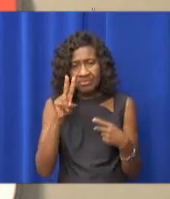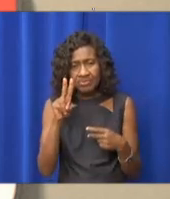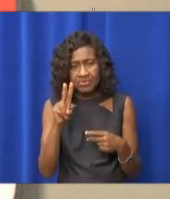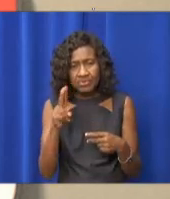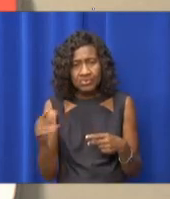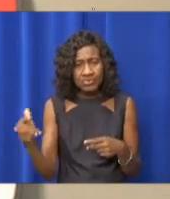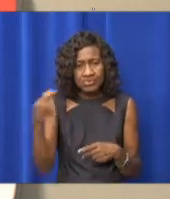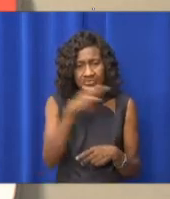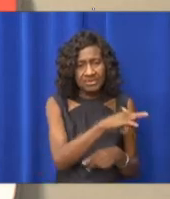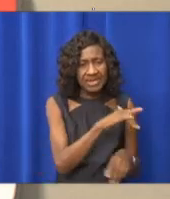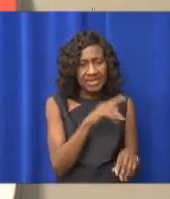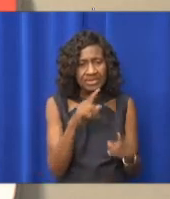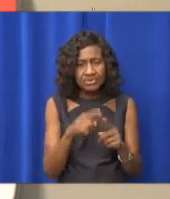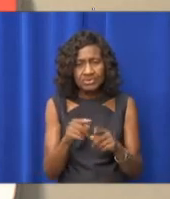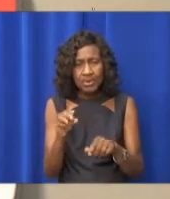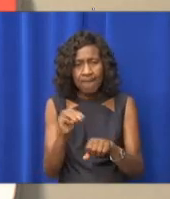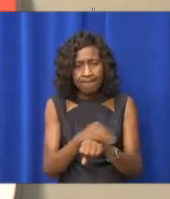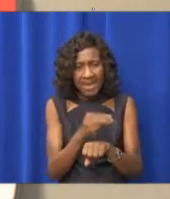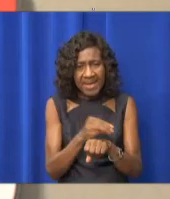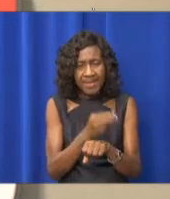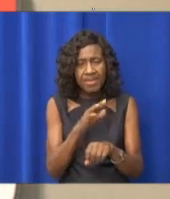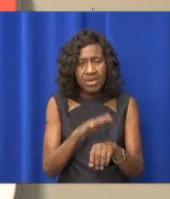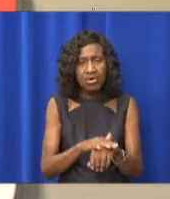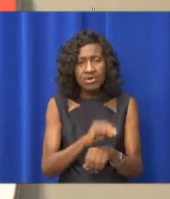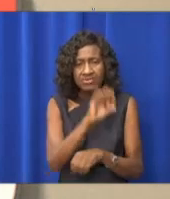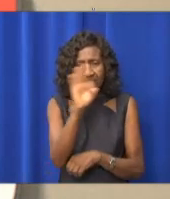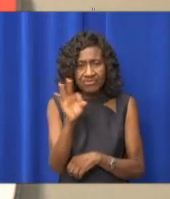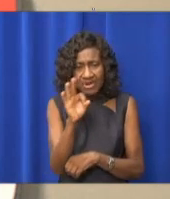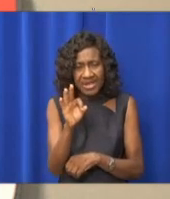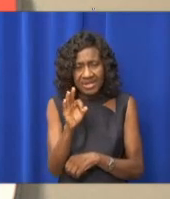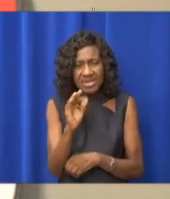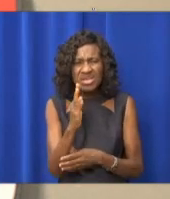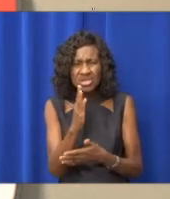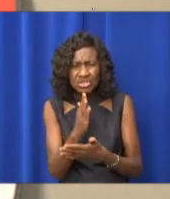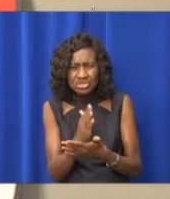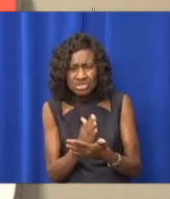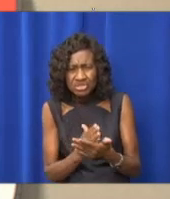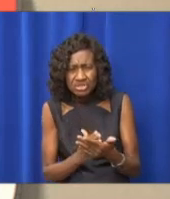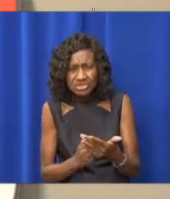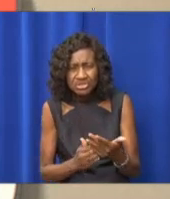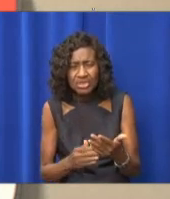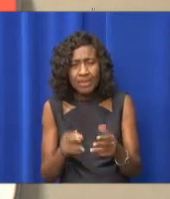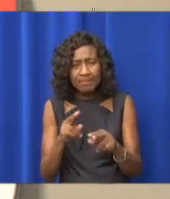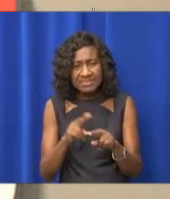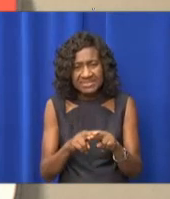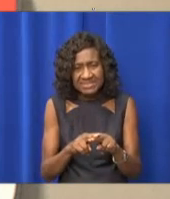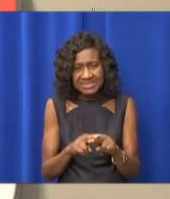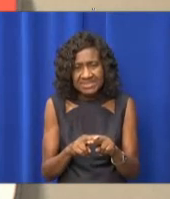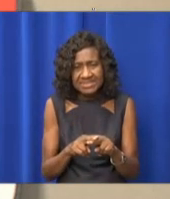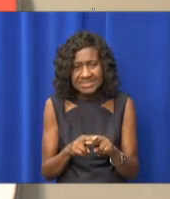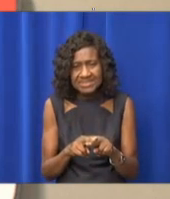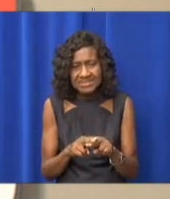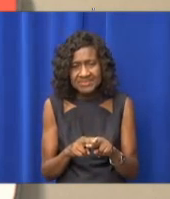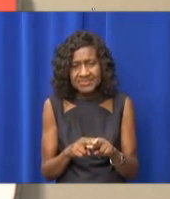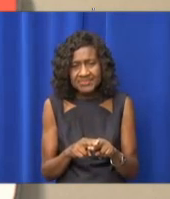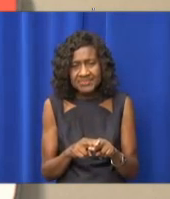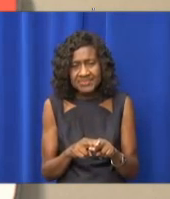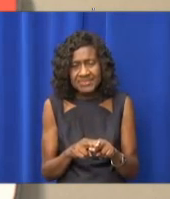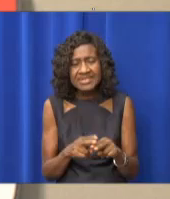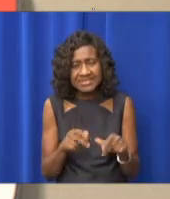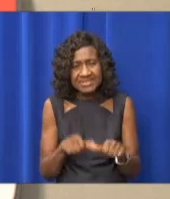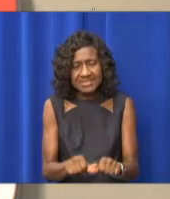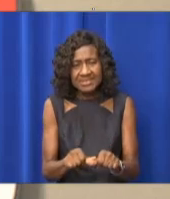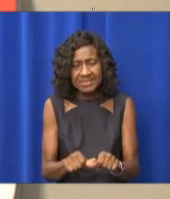on Friday. I think there are a very small number of seats still left on one of those flights. We have the Dominican